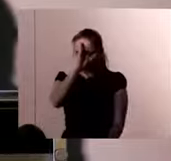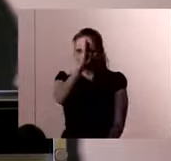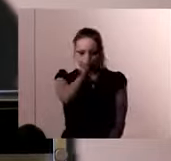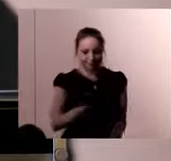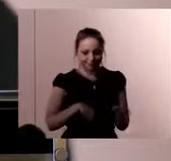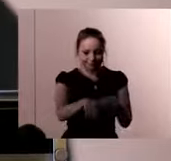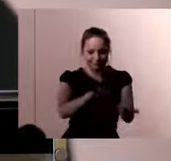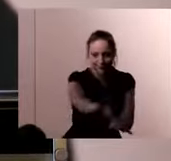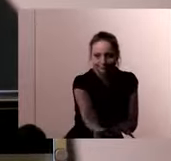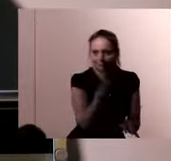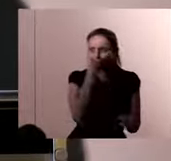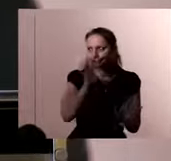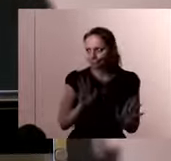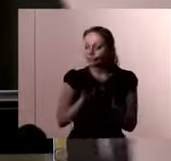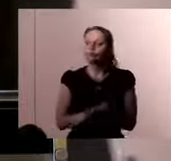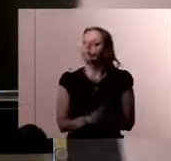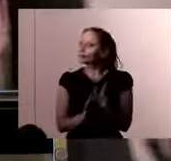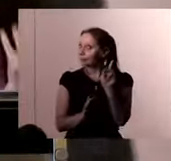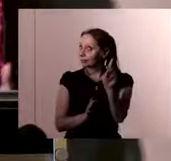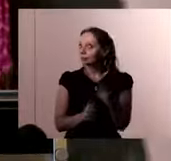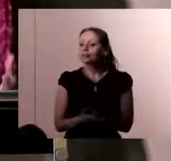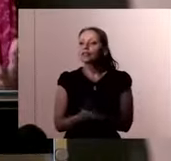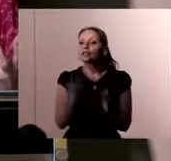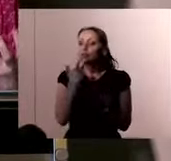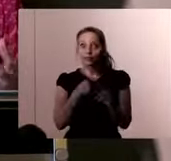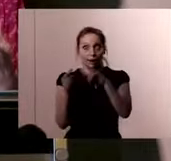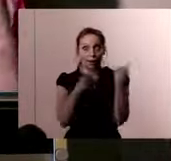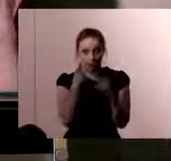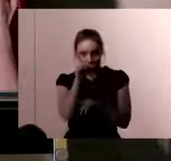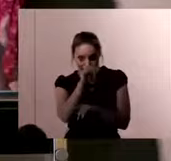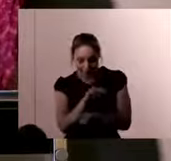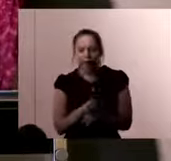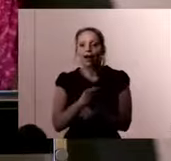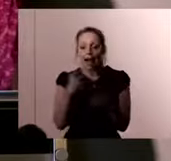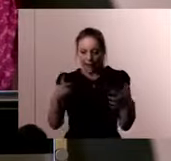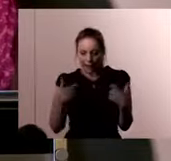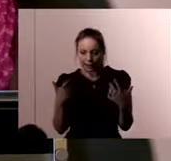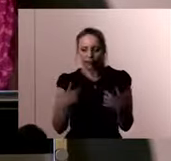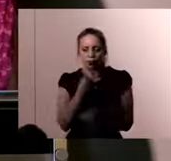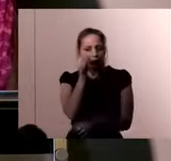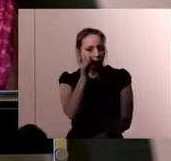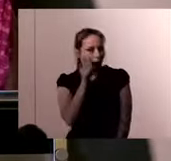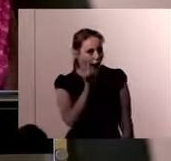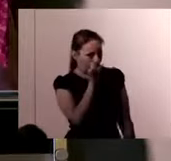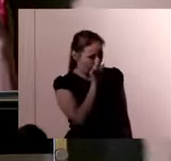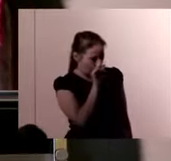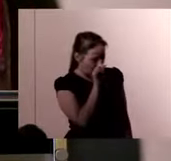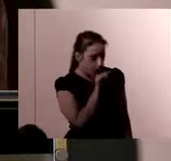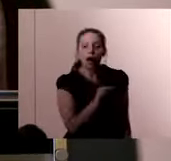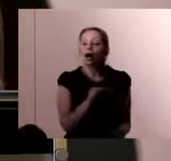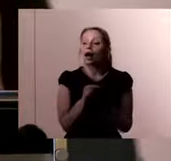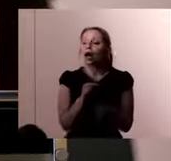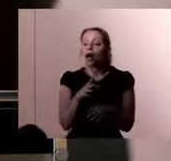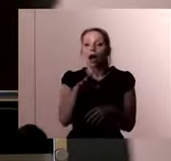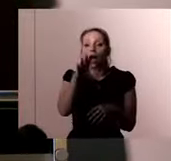it. So if we can lie, and if chimpanzees can be sneaky, and if